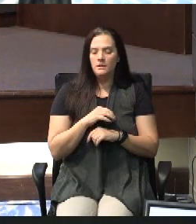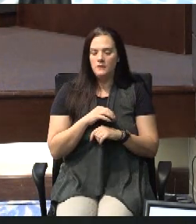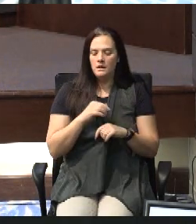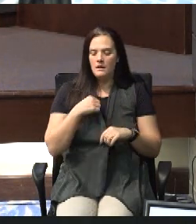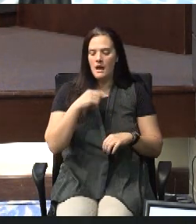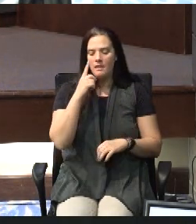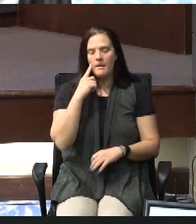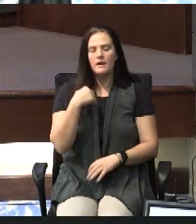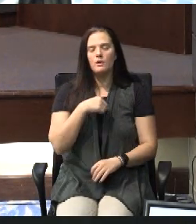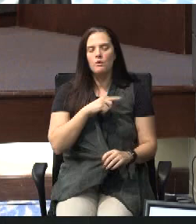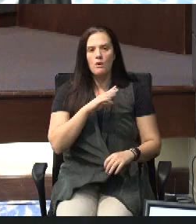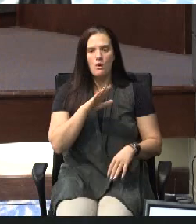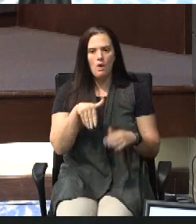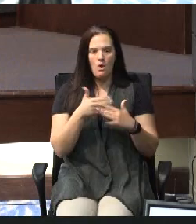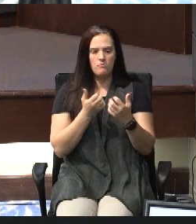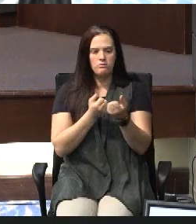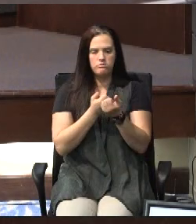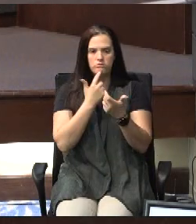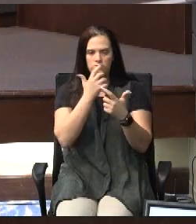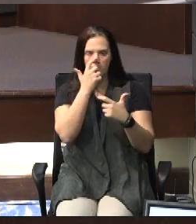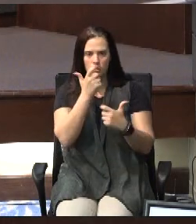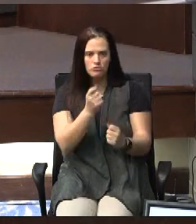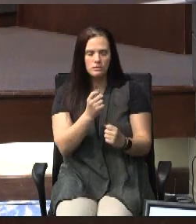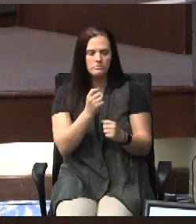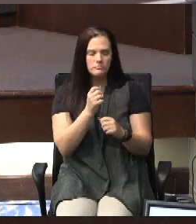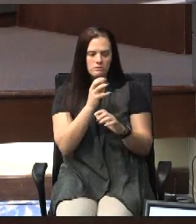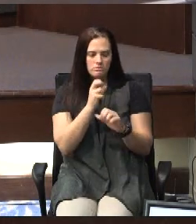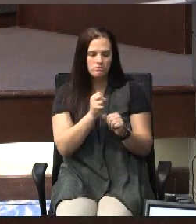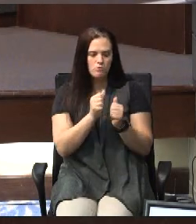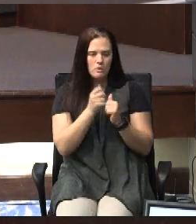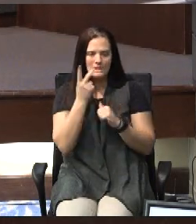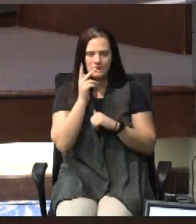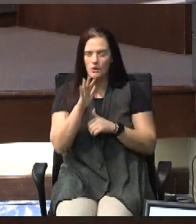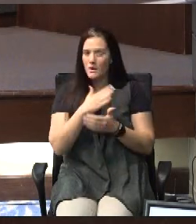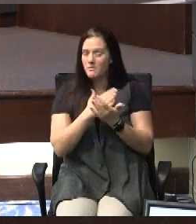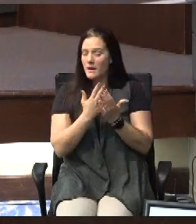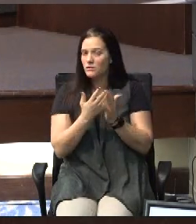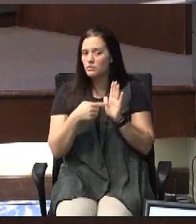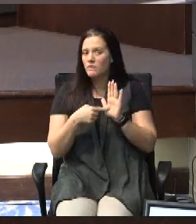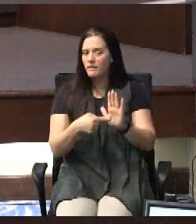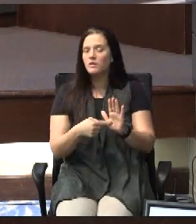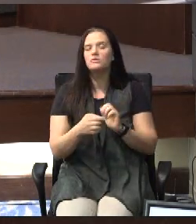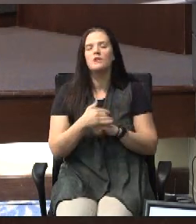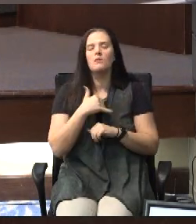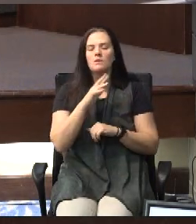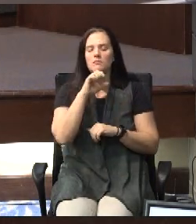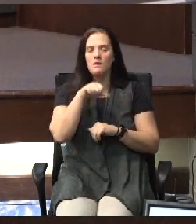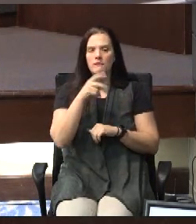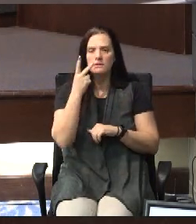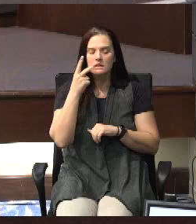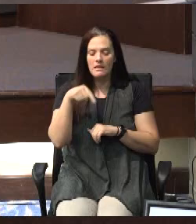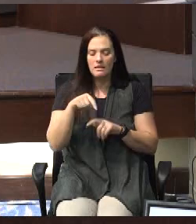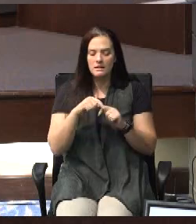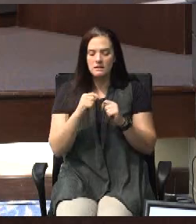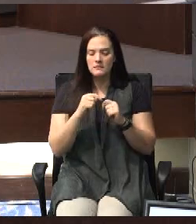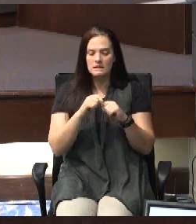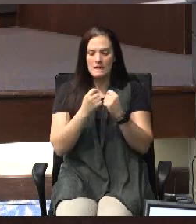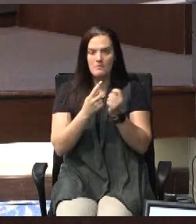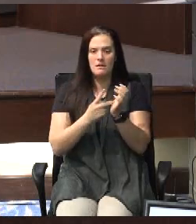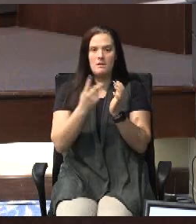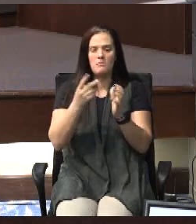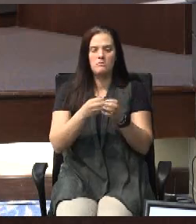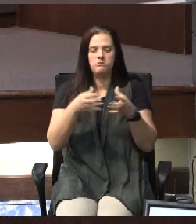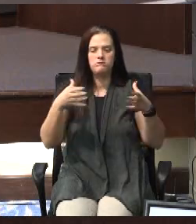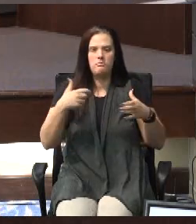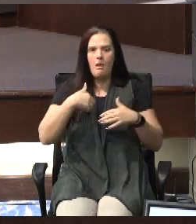I think we're all saying we're interested in seeing your budget reflections. I would love to see this team doubled. I mean, I think the